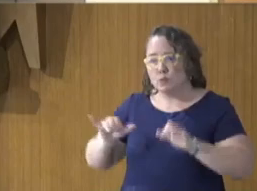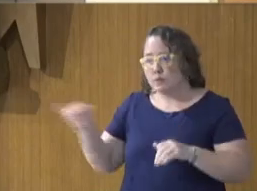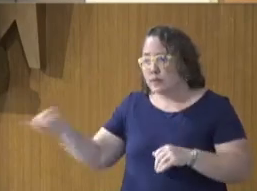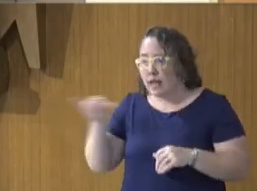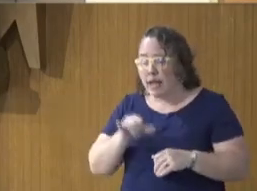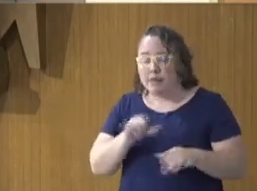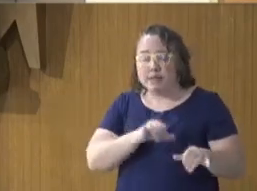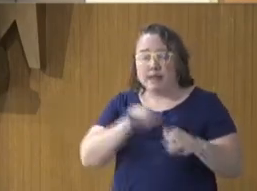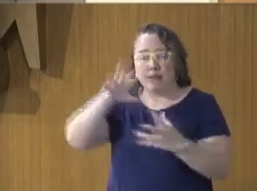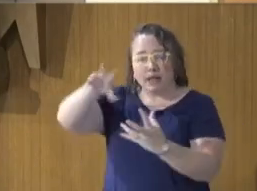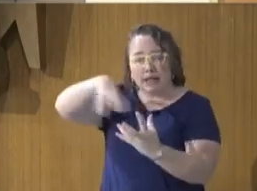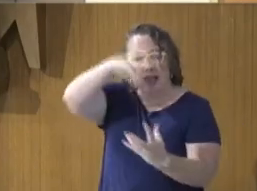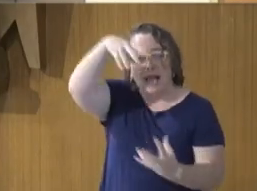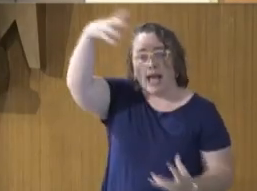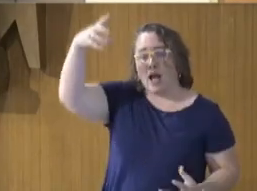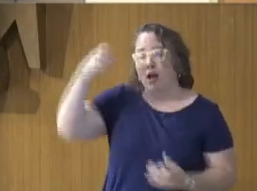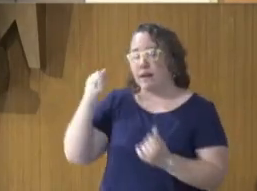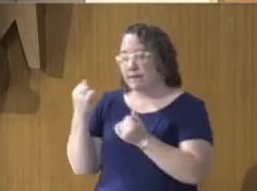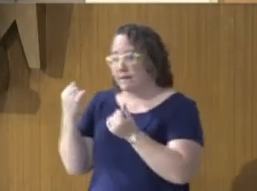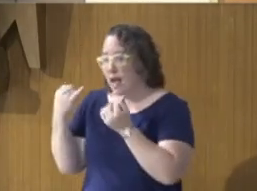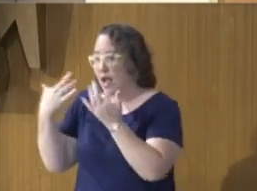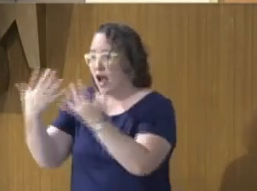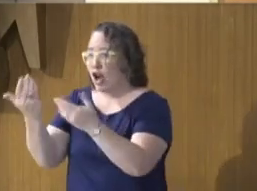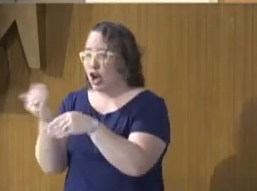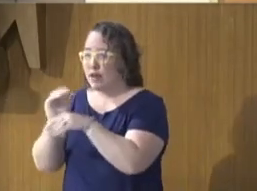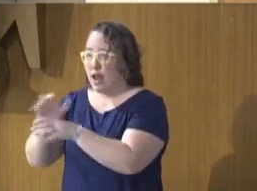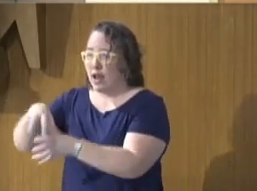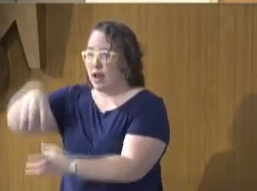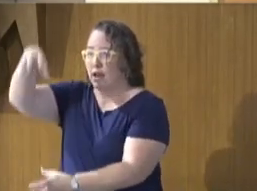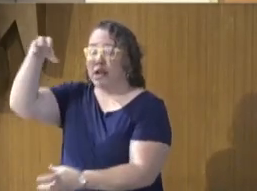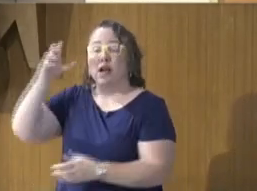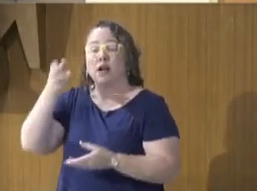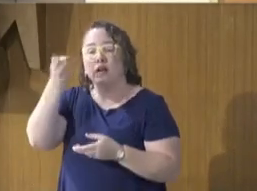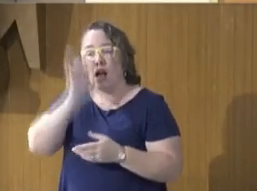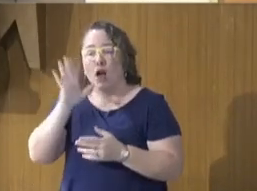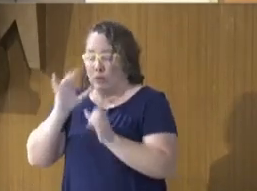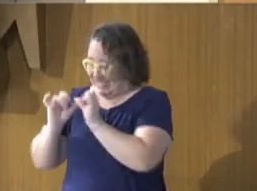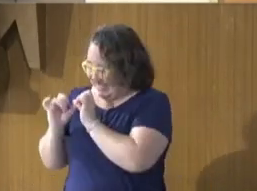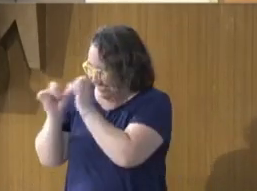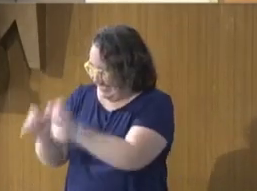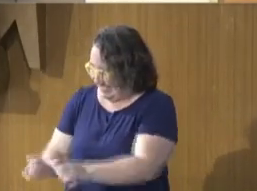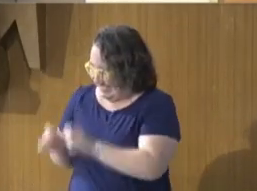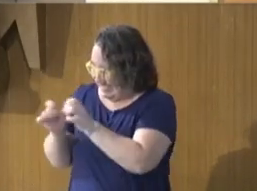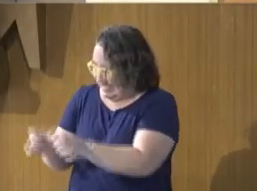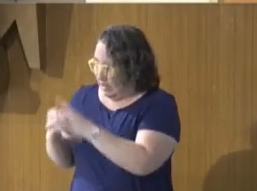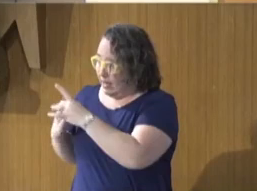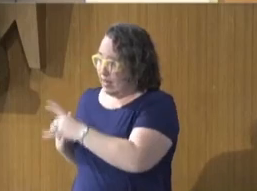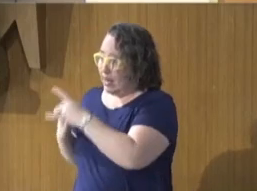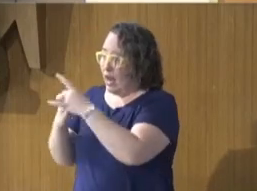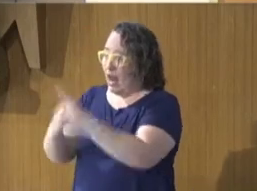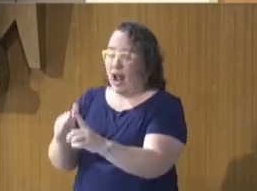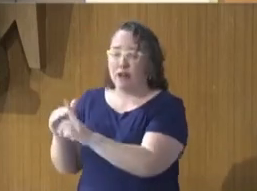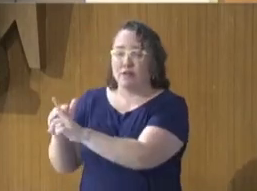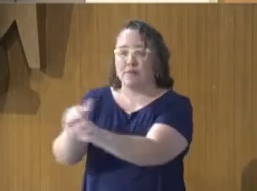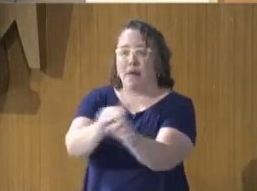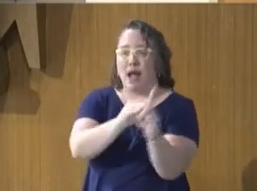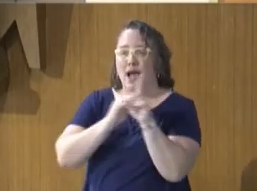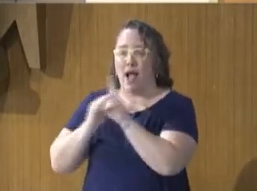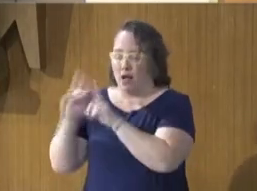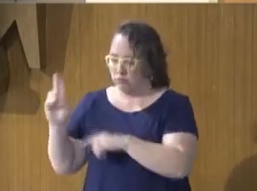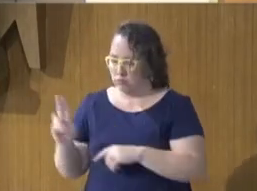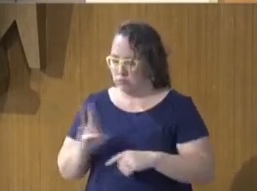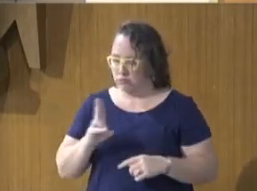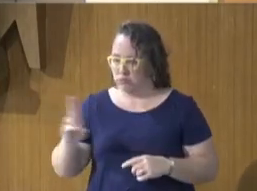cloud during the day and a fire at night, God will be there to guide you, to gently remind you of her presence, and to lead you